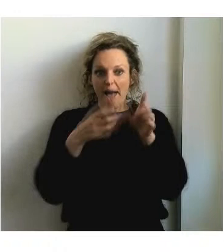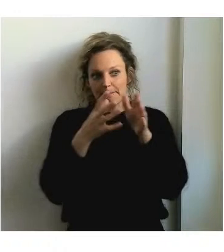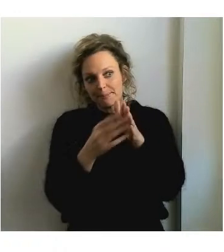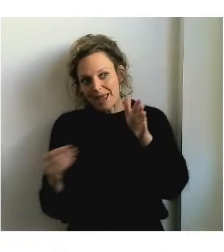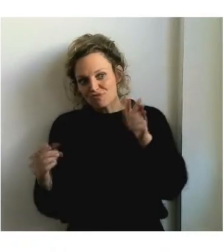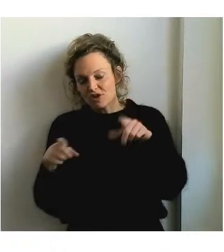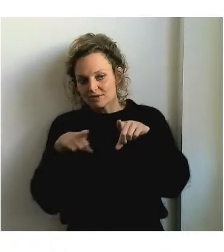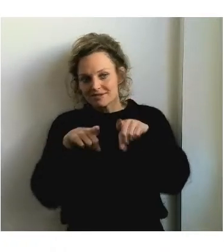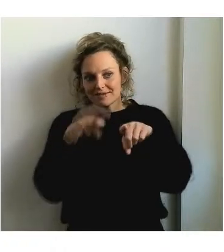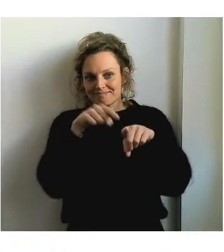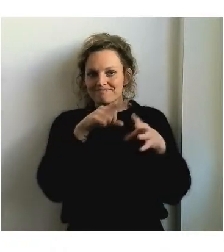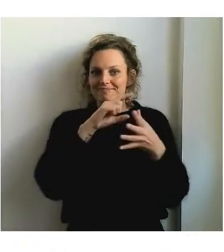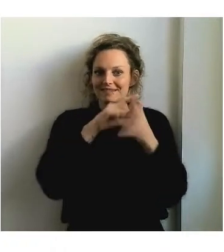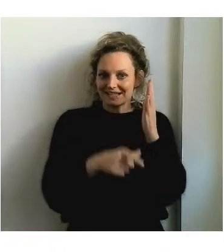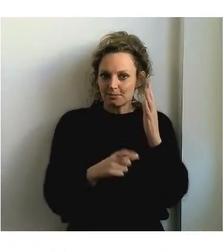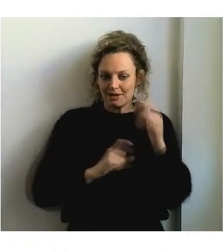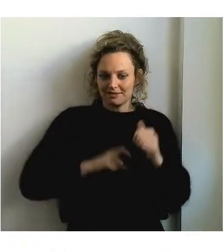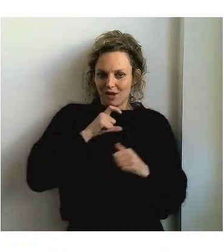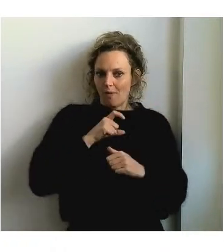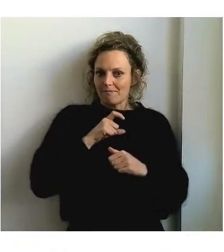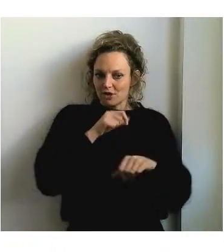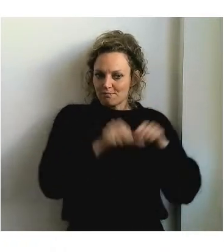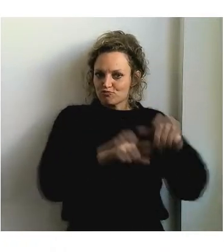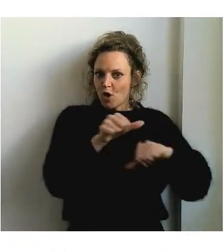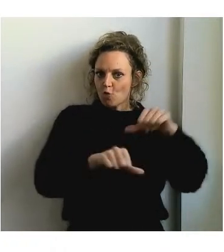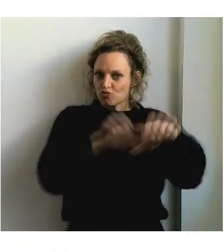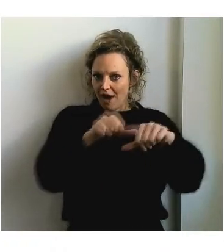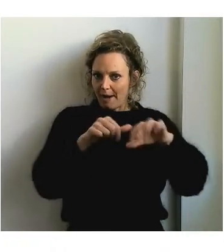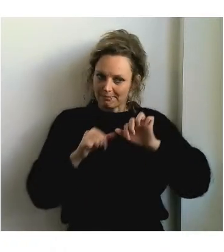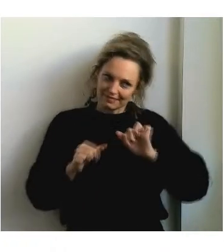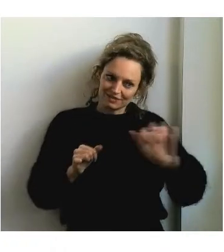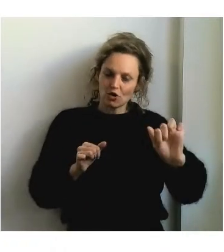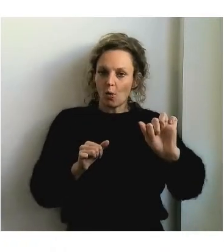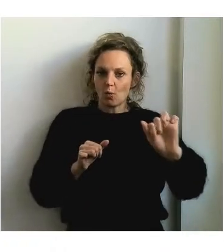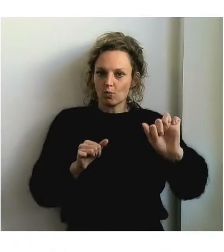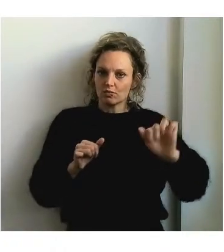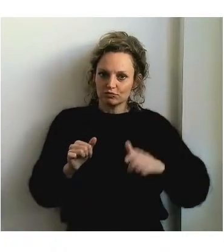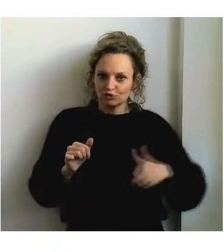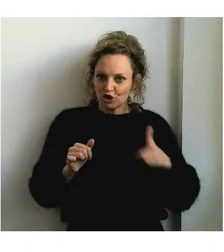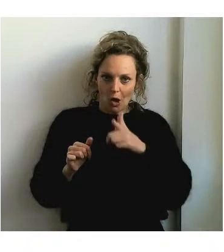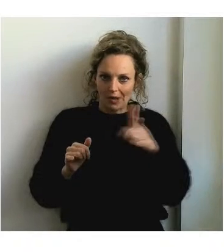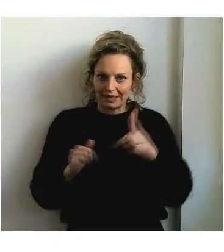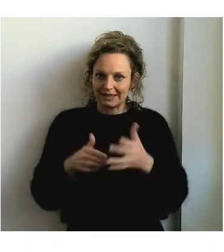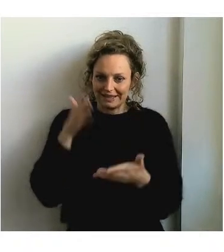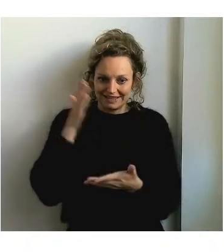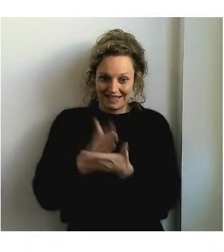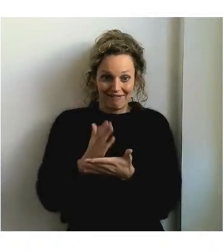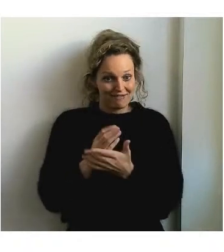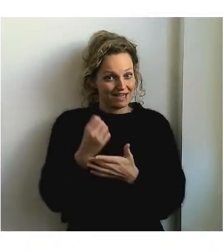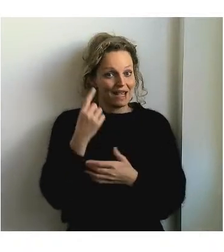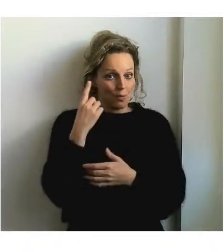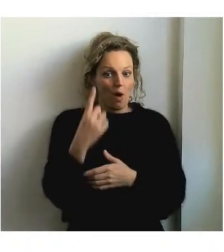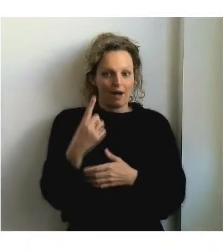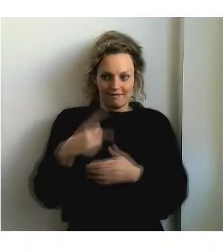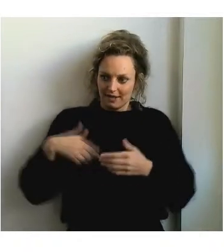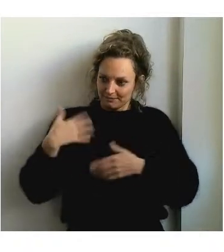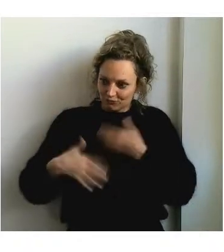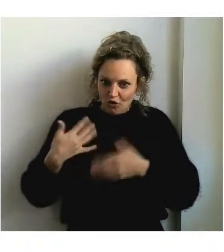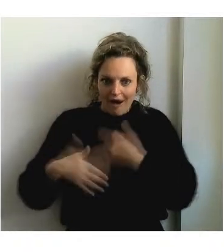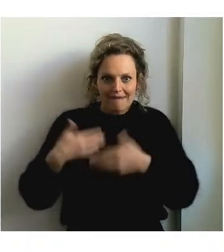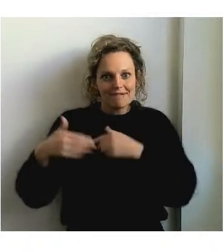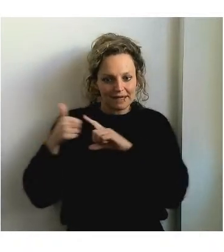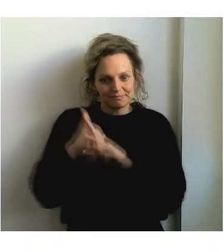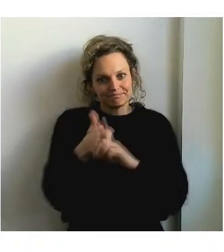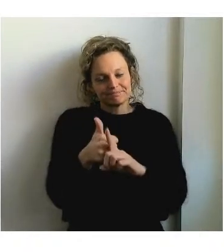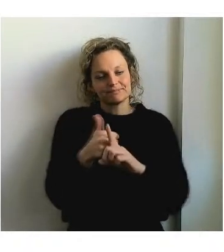Confident program and its own journey, really. And it was certainly one of the catalysts for me actually moving from